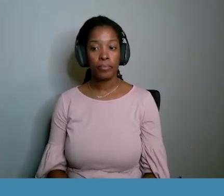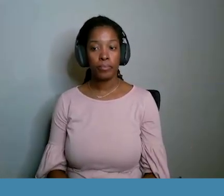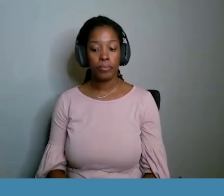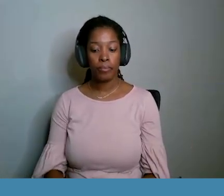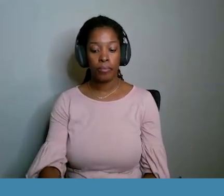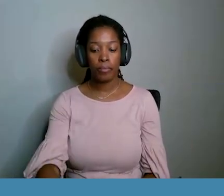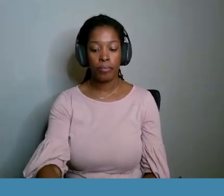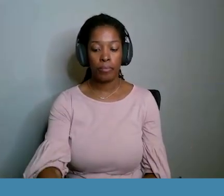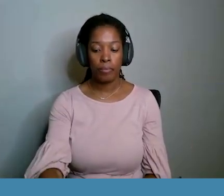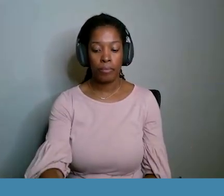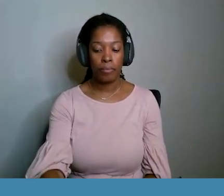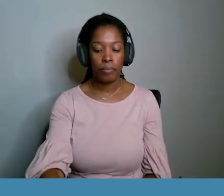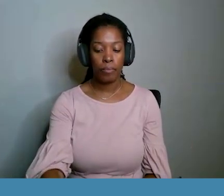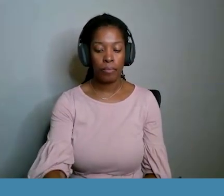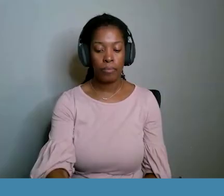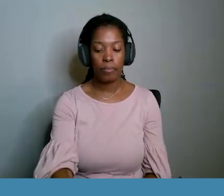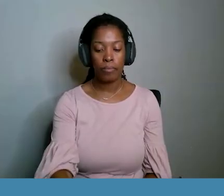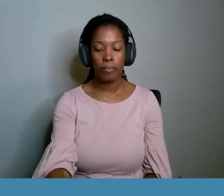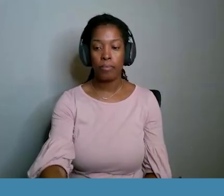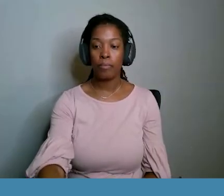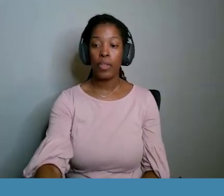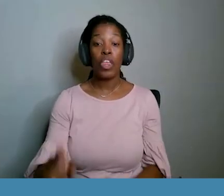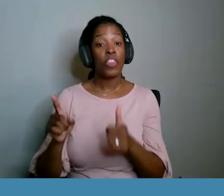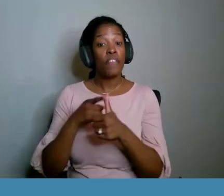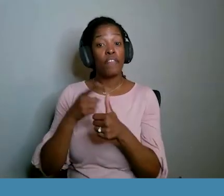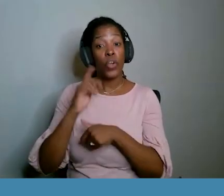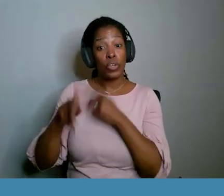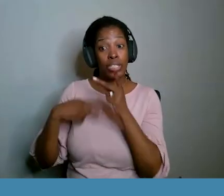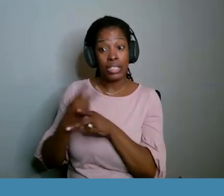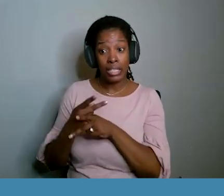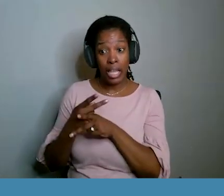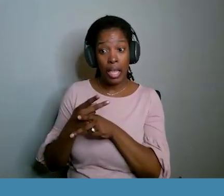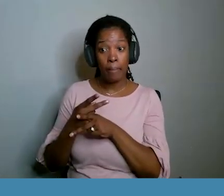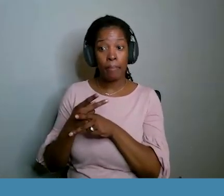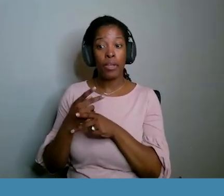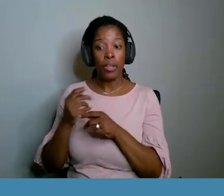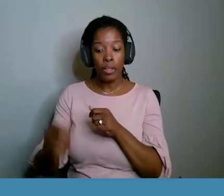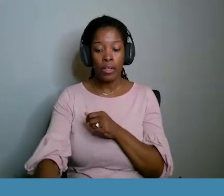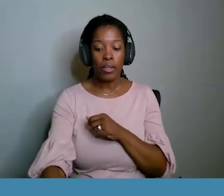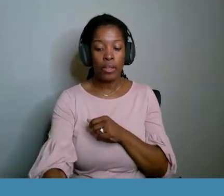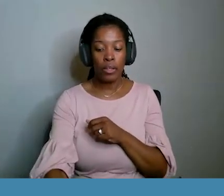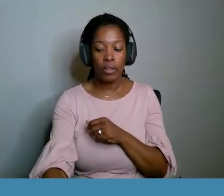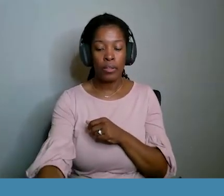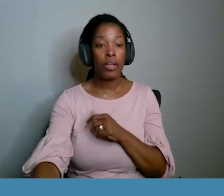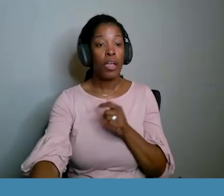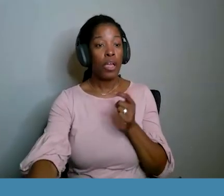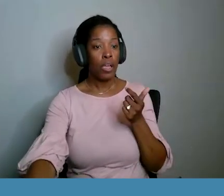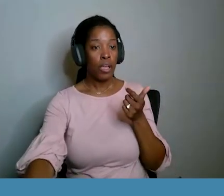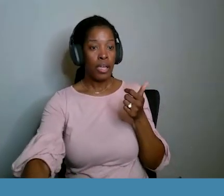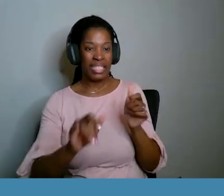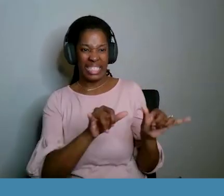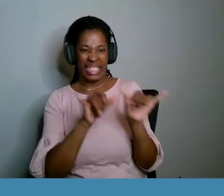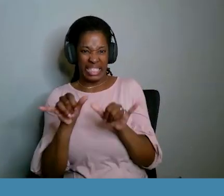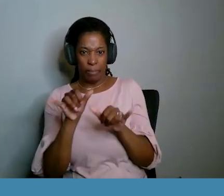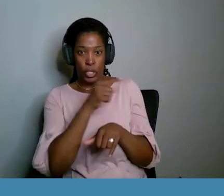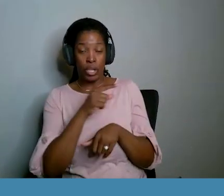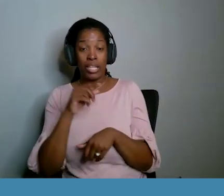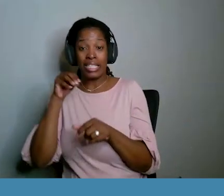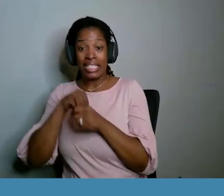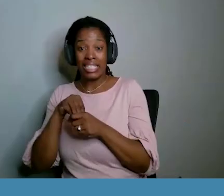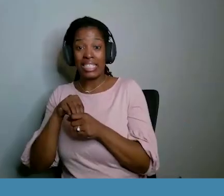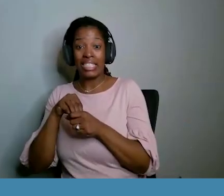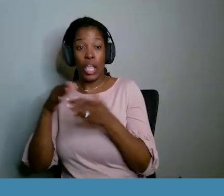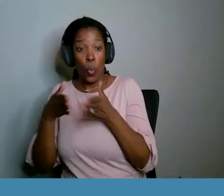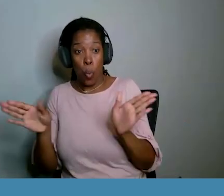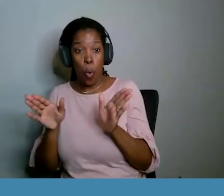The first type of facility is similar to the civil clients for the state hospitals. This is the statewide inpatient psychiatric program, or the